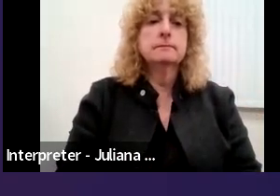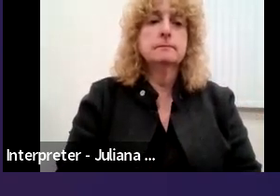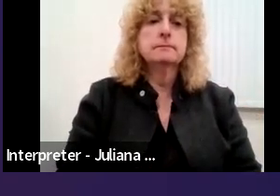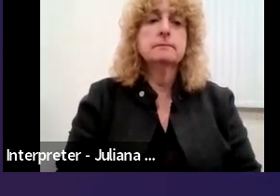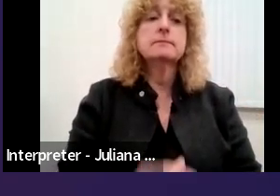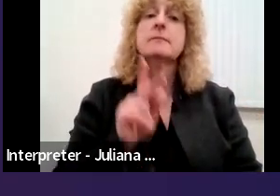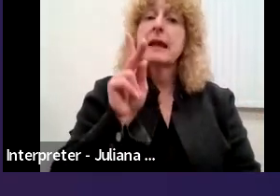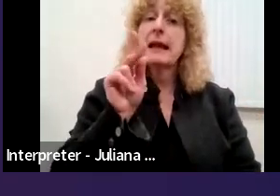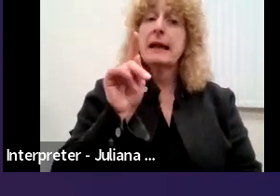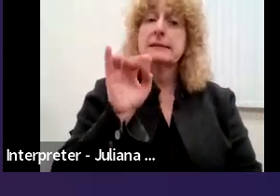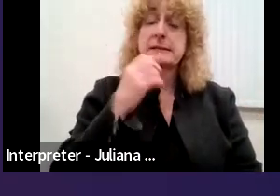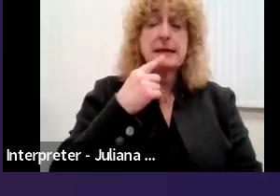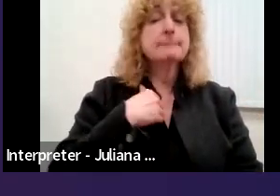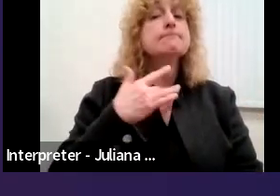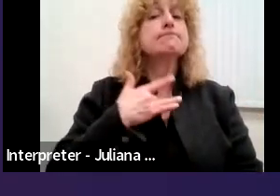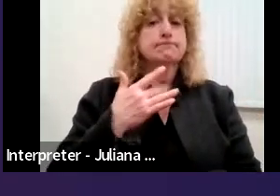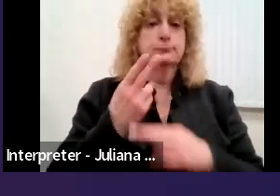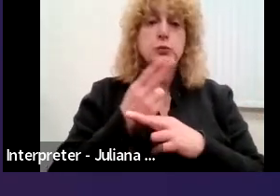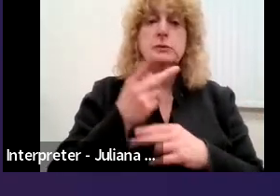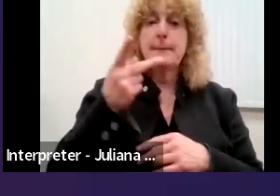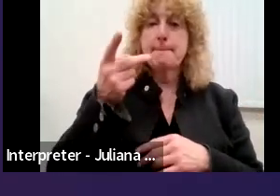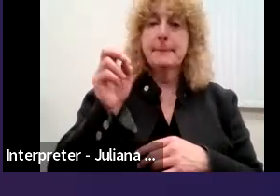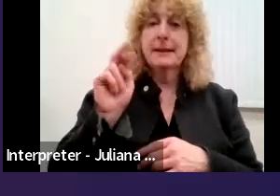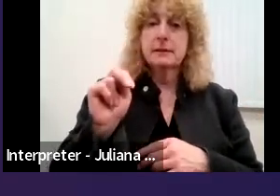Katie says, I usually use a pen when reading.